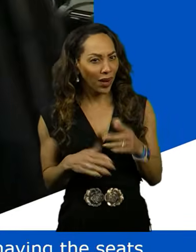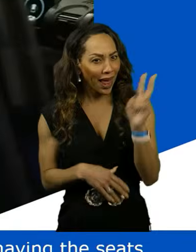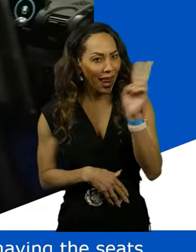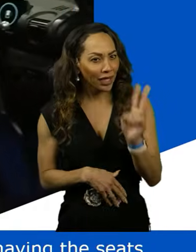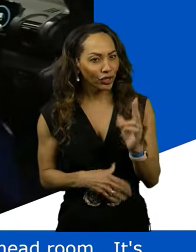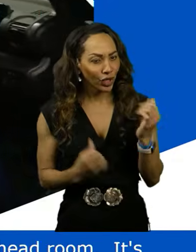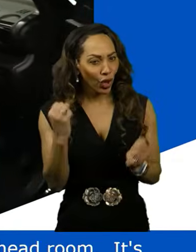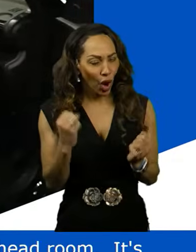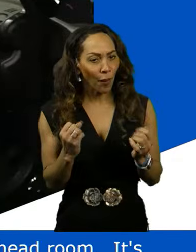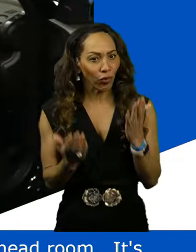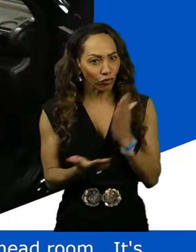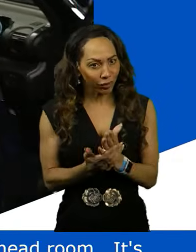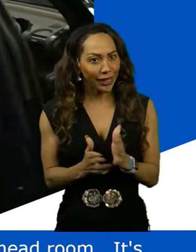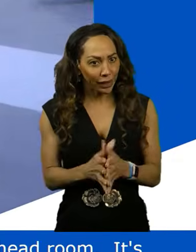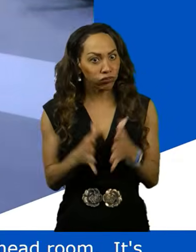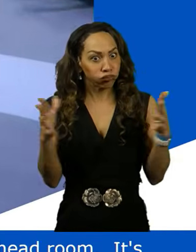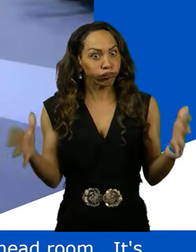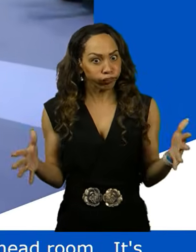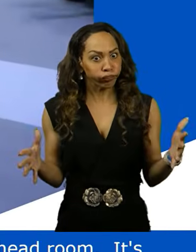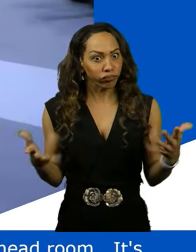outside.